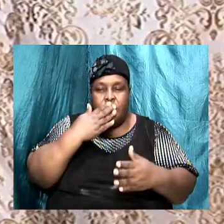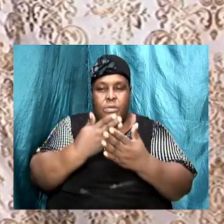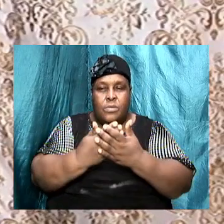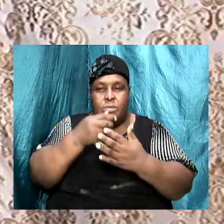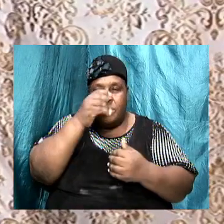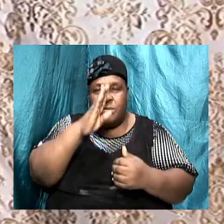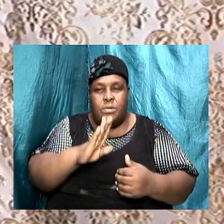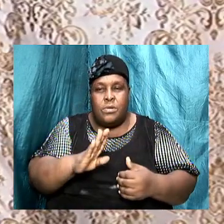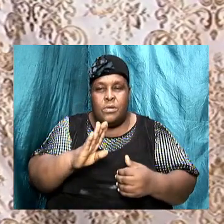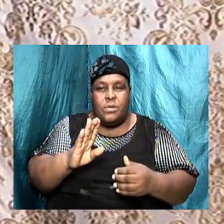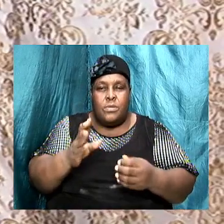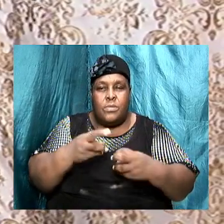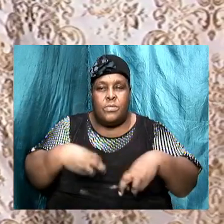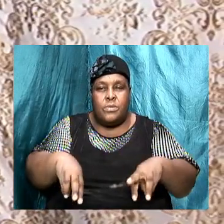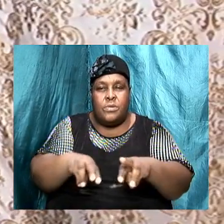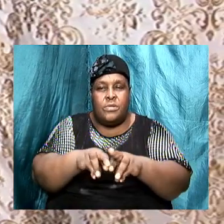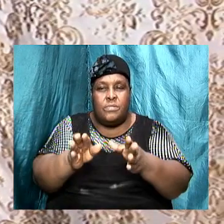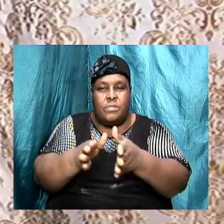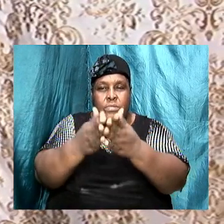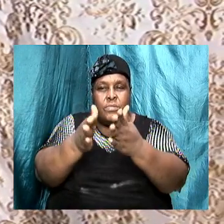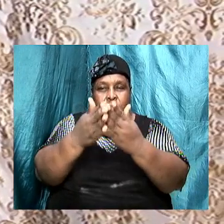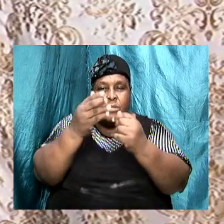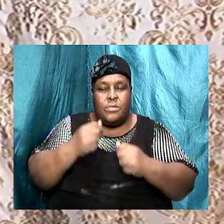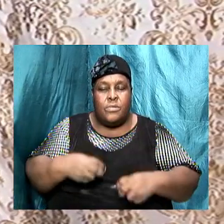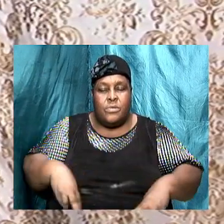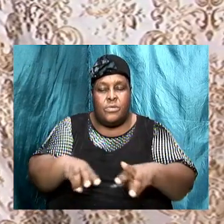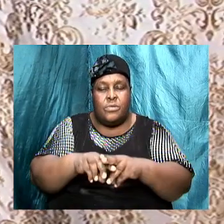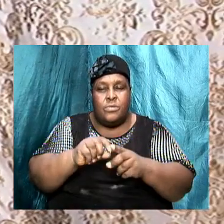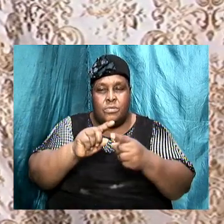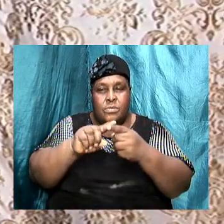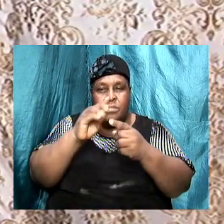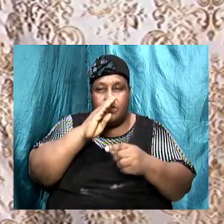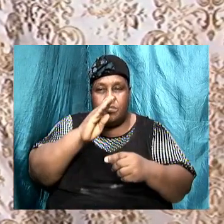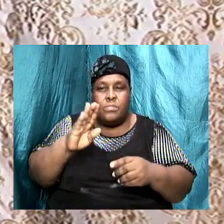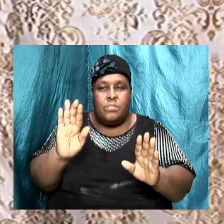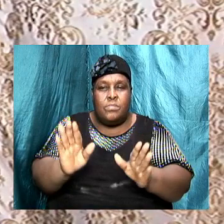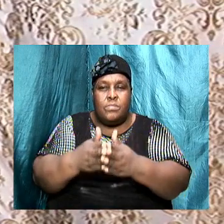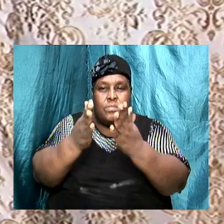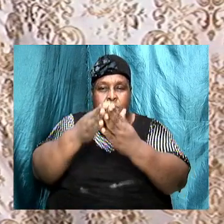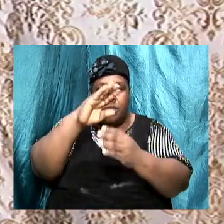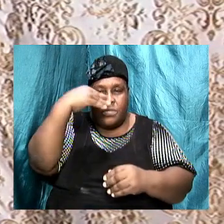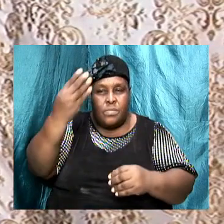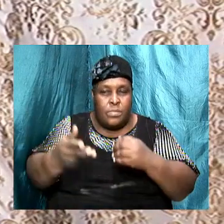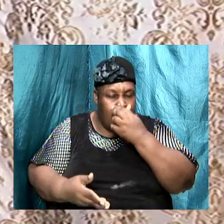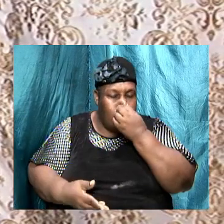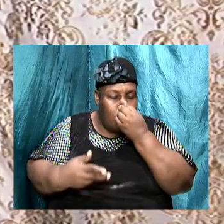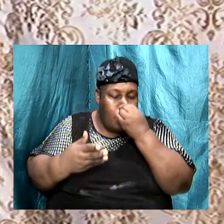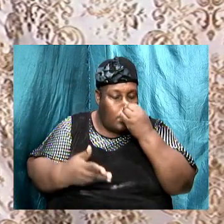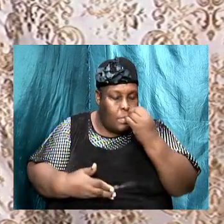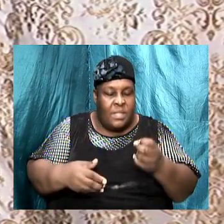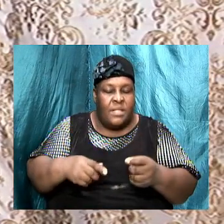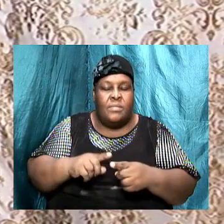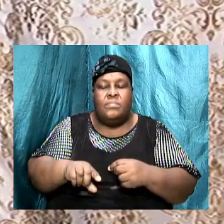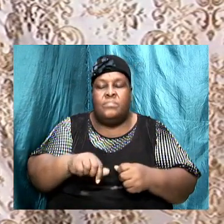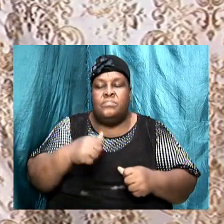and He's worthy of praise and He's worthy to be praised. Let me welcome us tonight again to